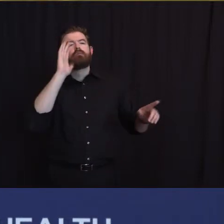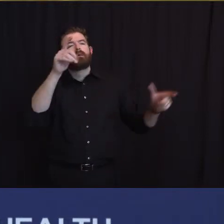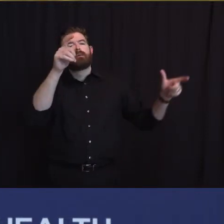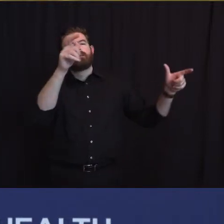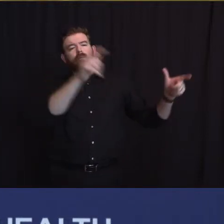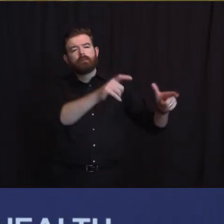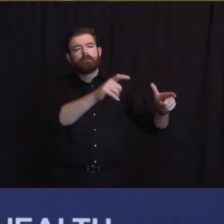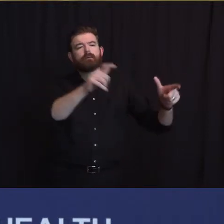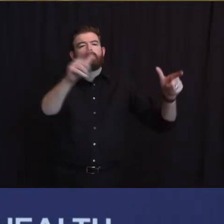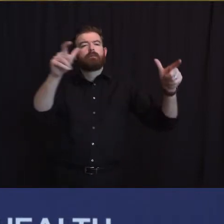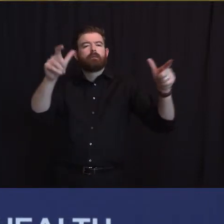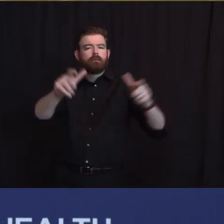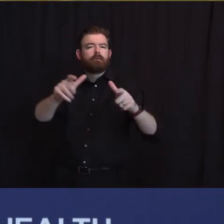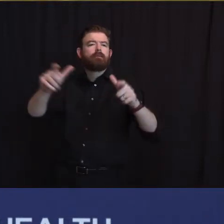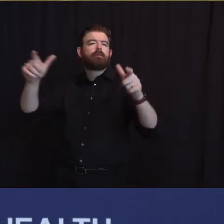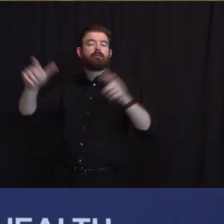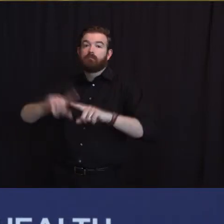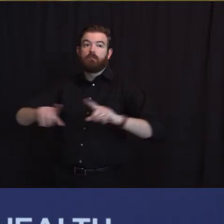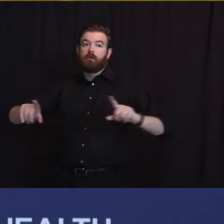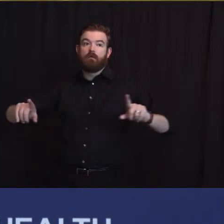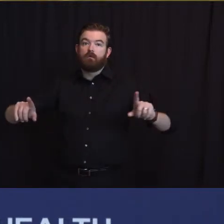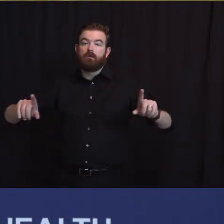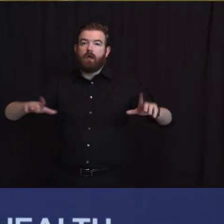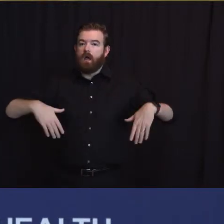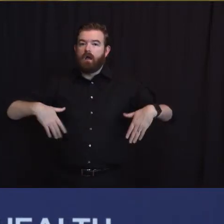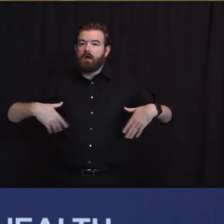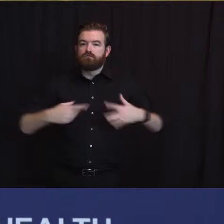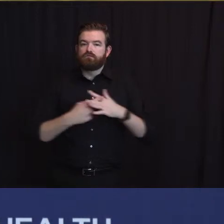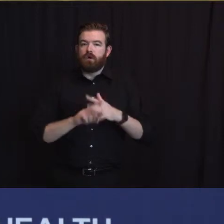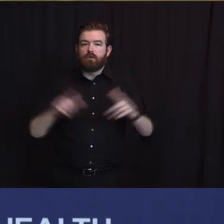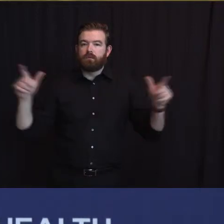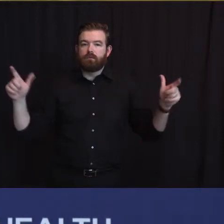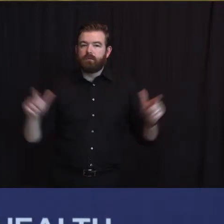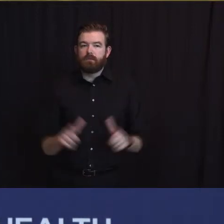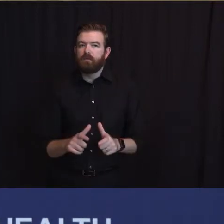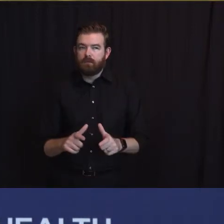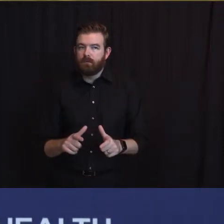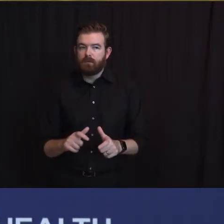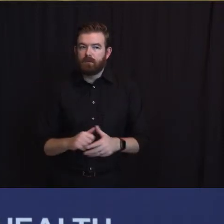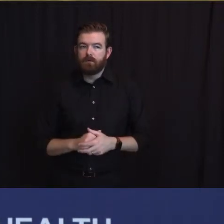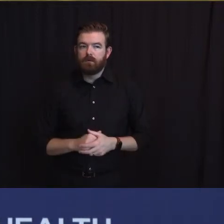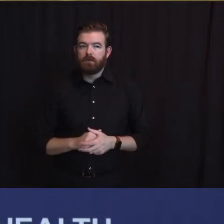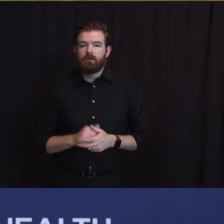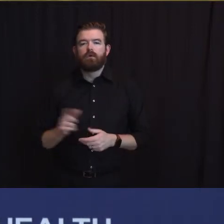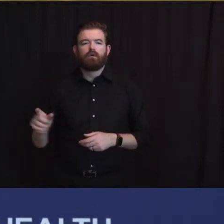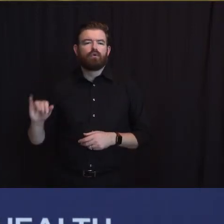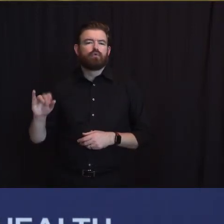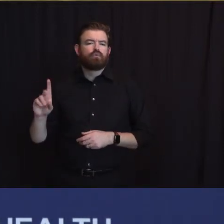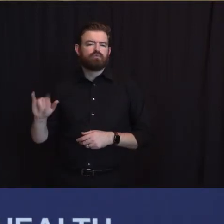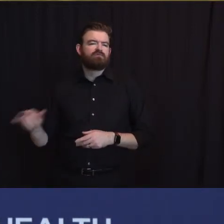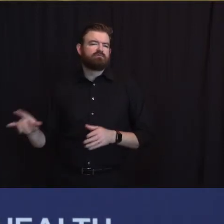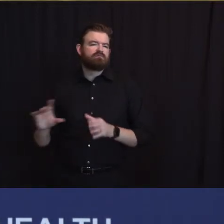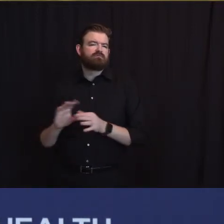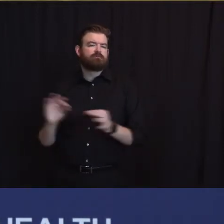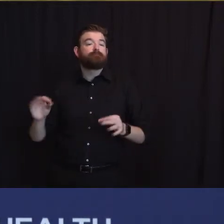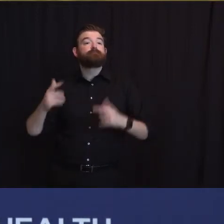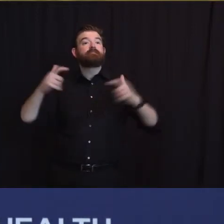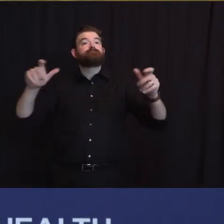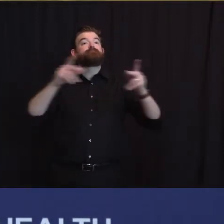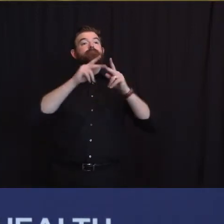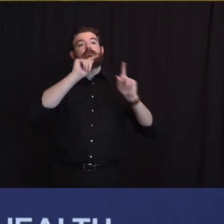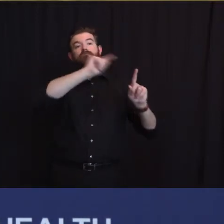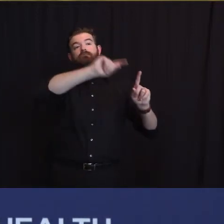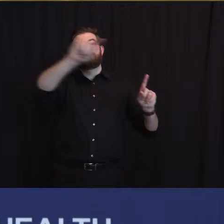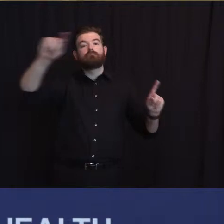We're not there yet. And Judy mentioned this, they are the hub of the hub and spoke strategy. So even if you were to